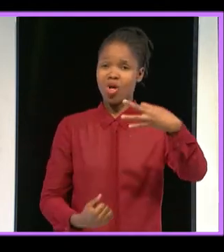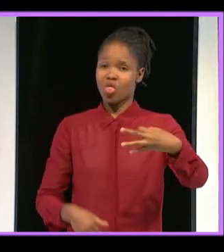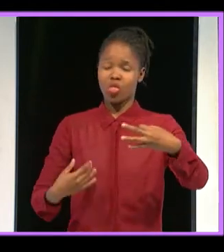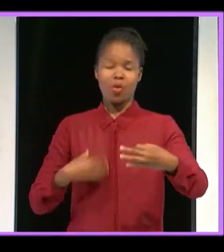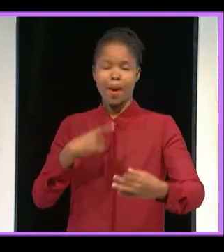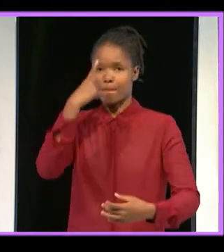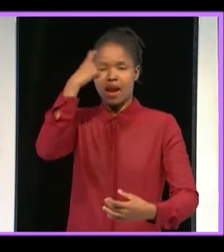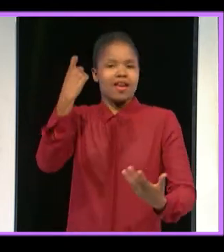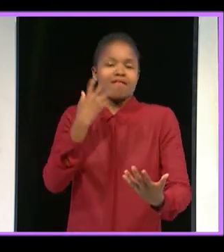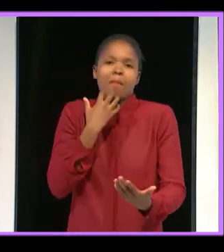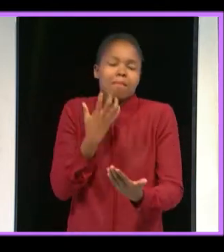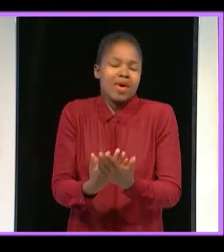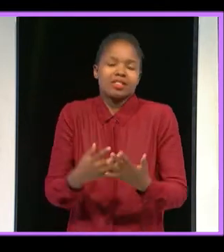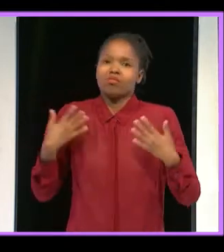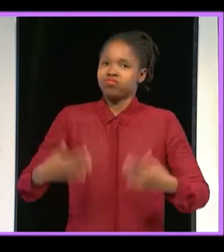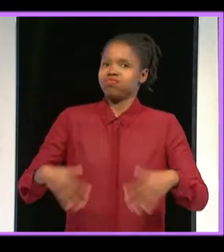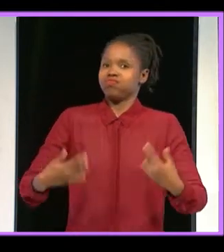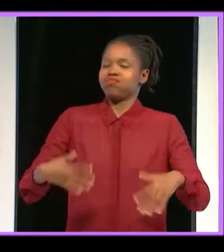letterlik elke 12 ure 'n PB.